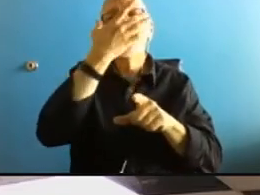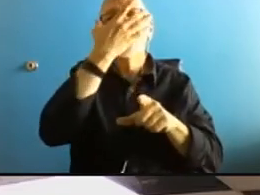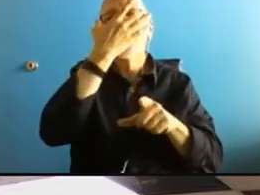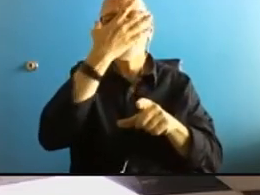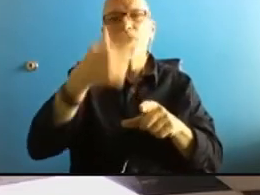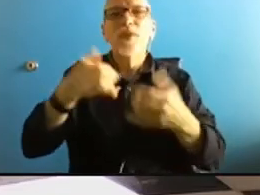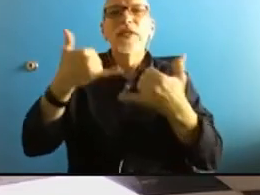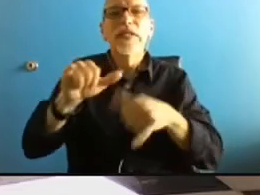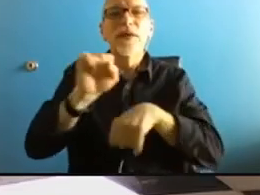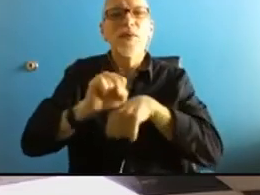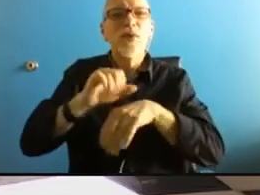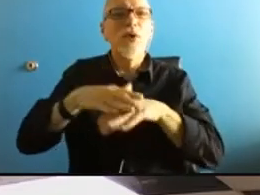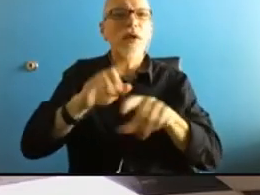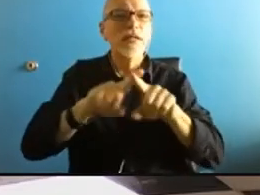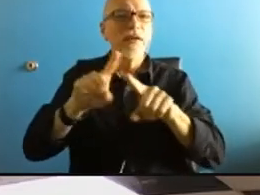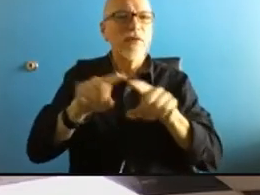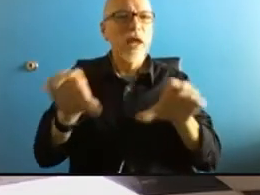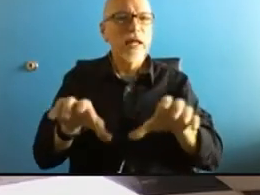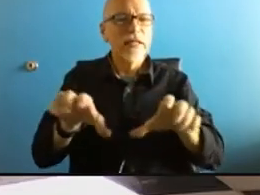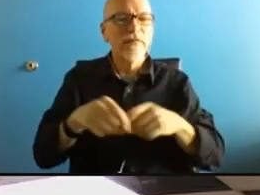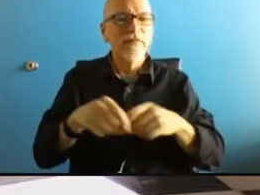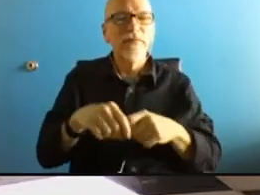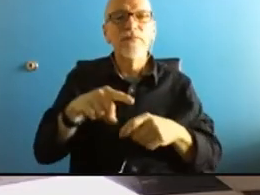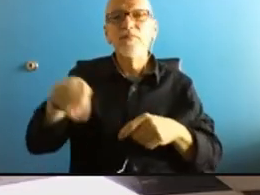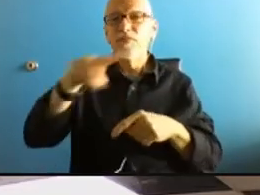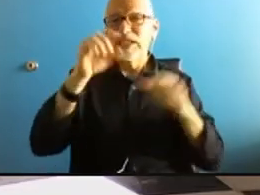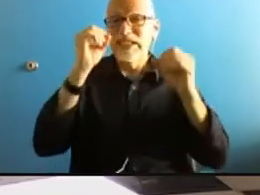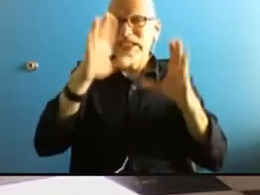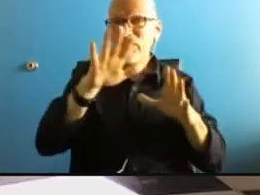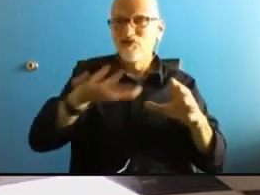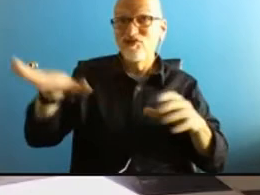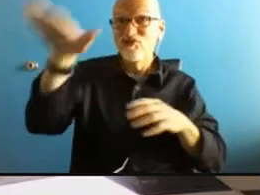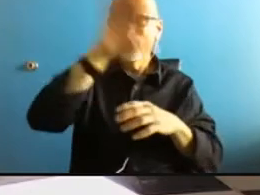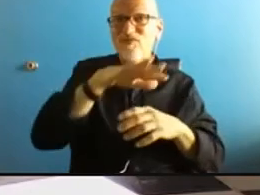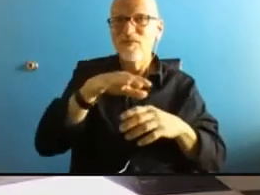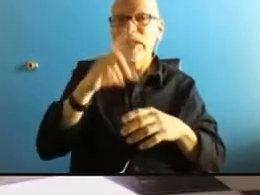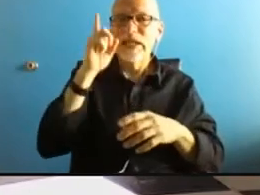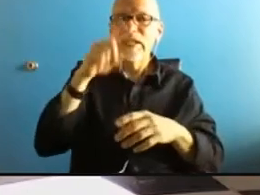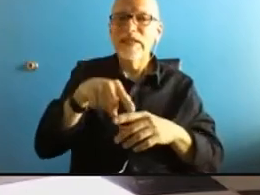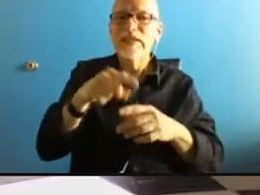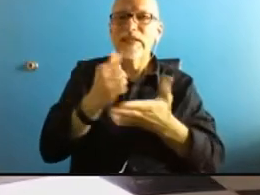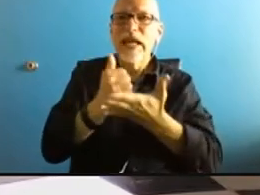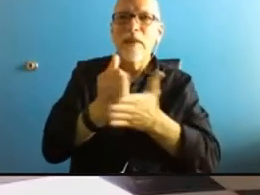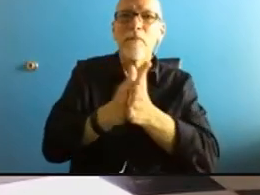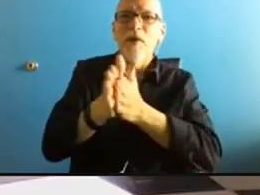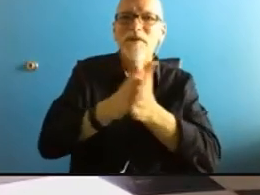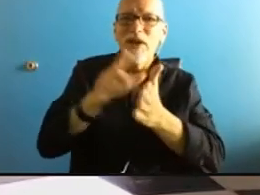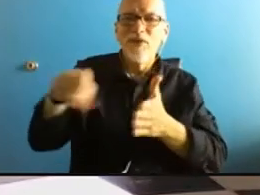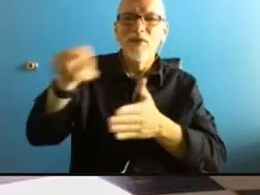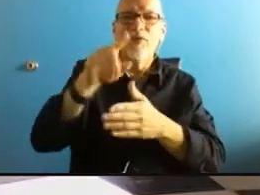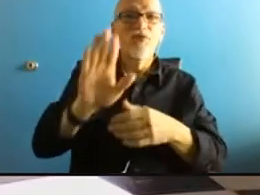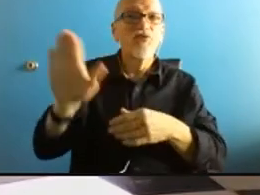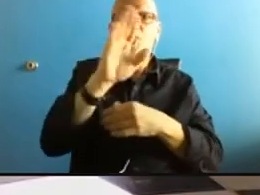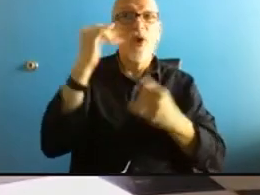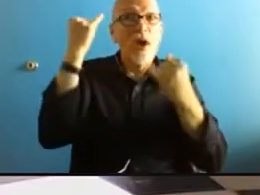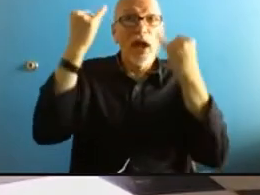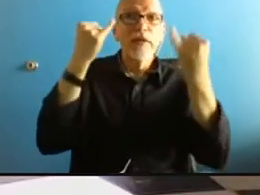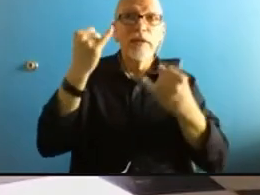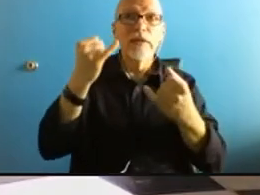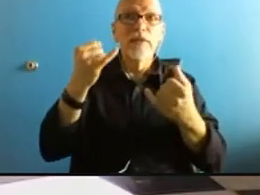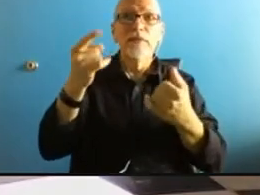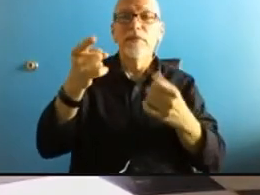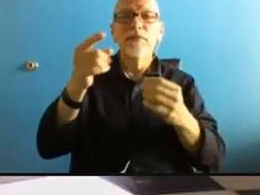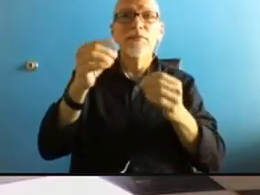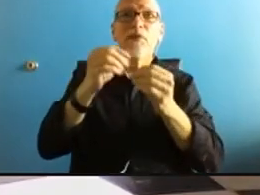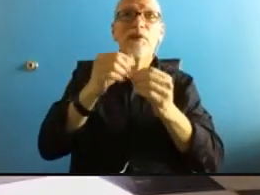some activities. And all you educators out there, I think this is just to motivate to get you going. Y'all's ideas are probably far